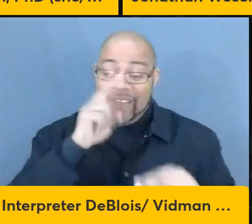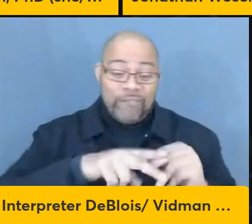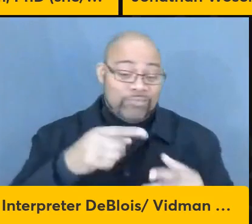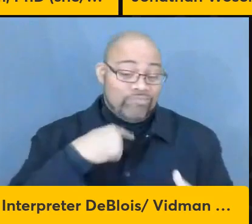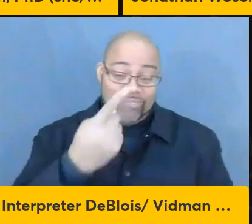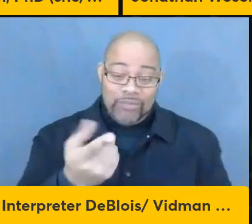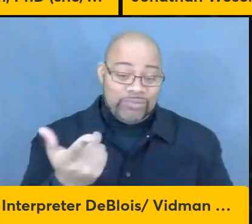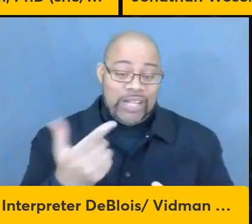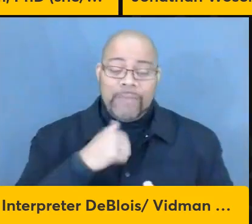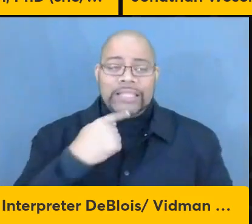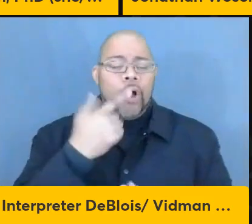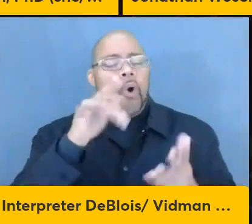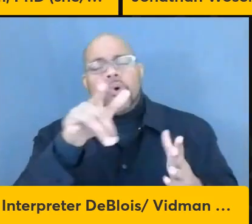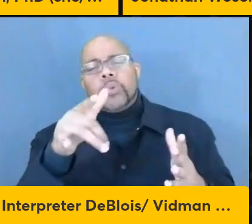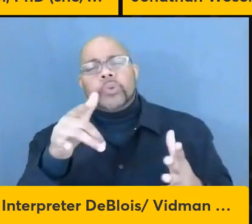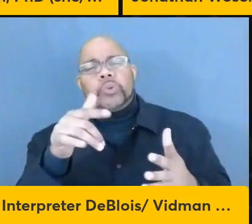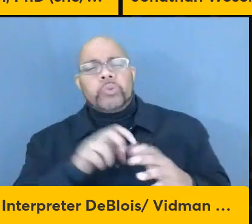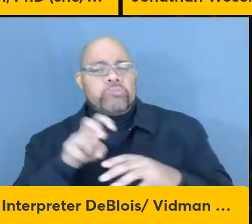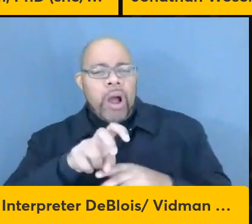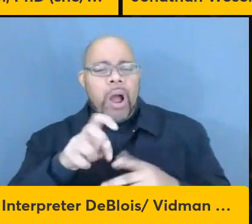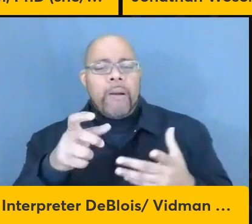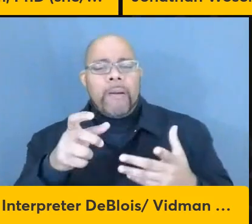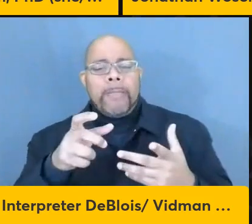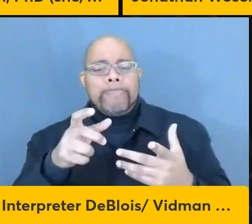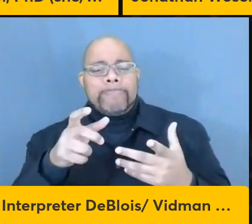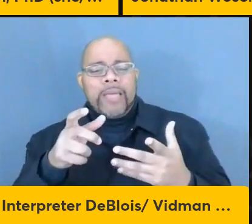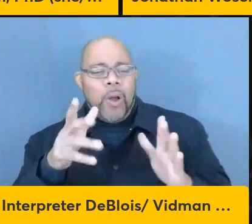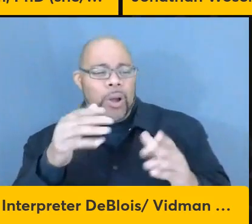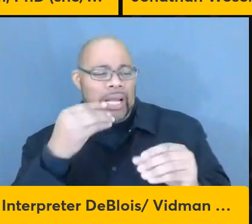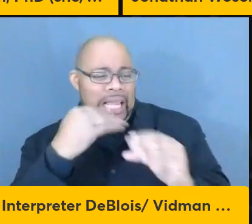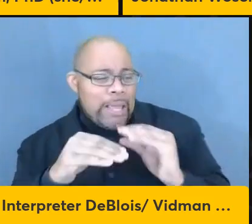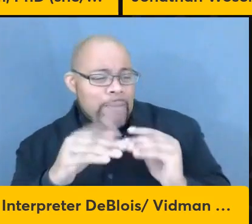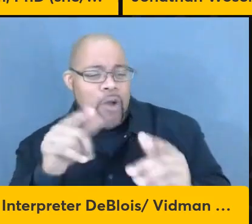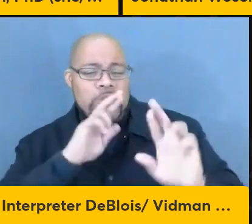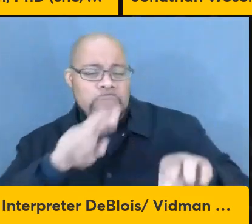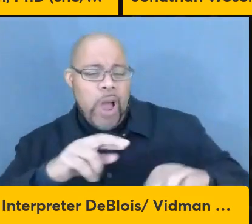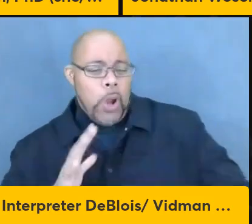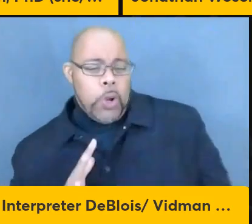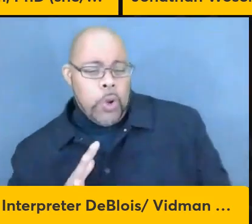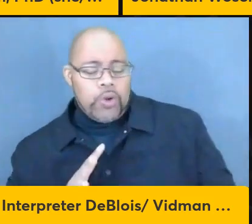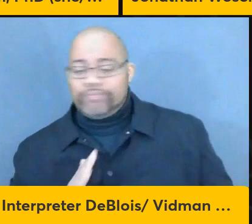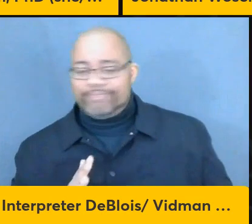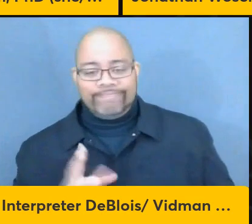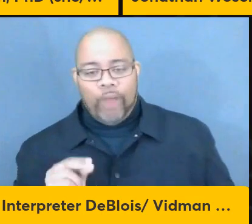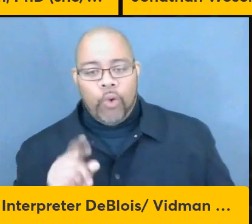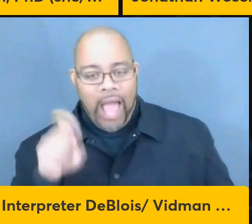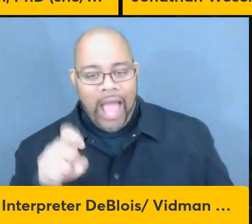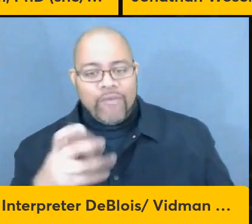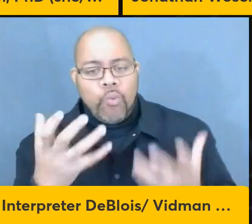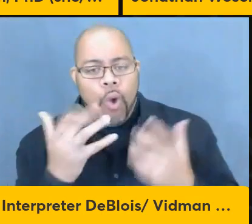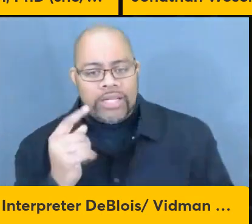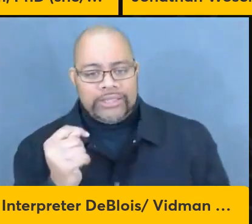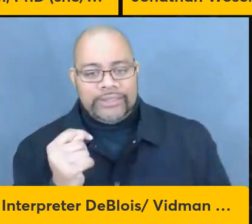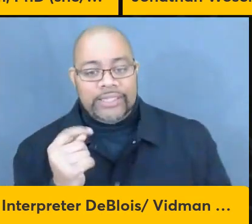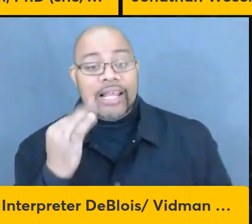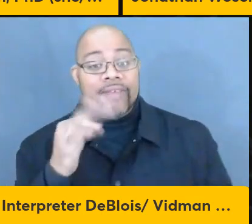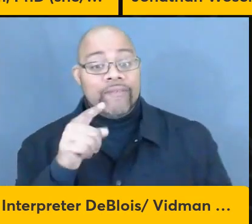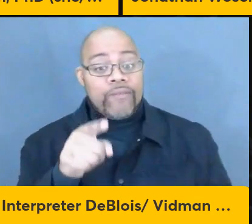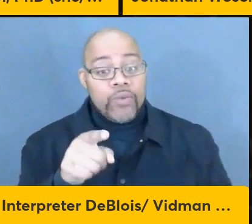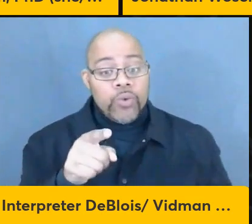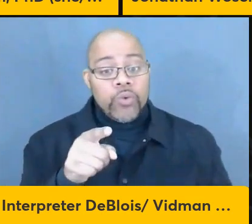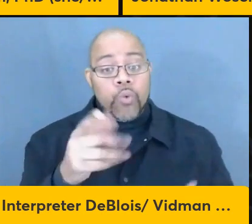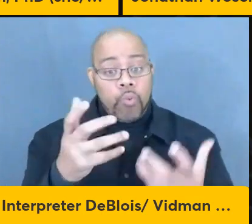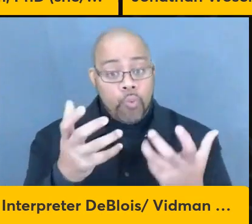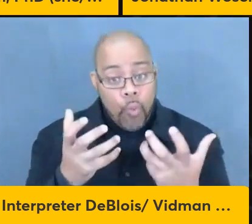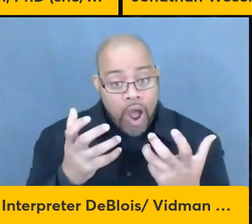I'm not saying, oh, you just get up and you craft a cool email and then they respond. You've got to want it. So if you